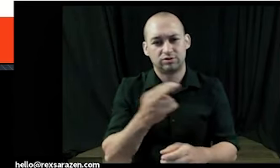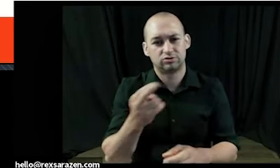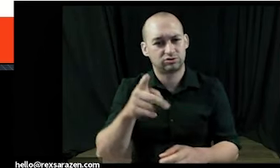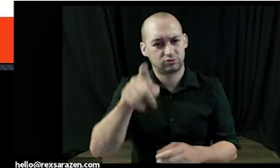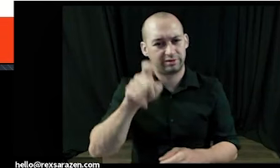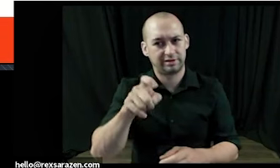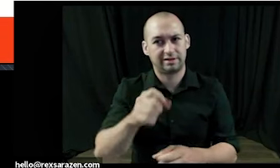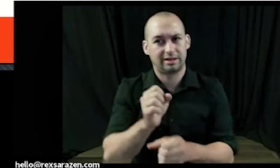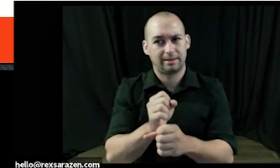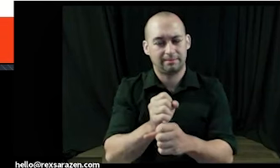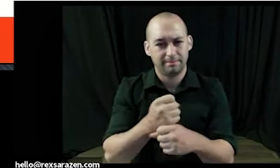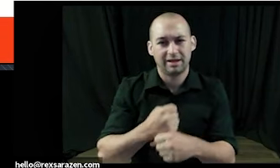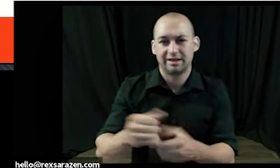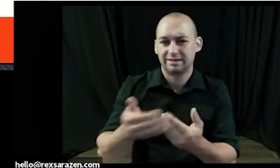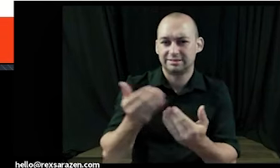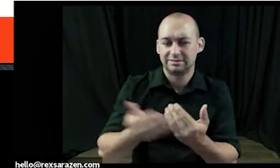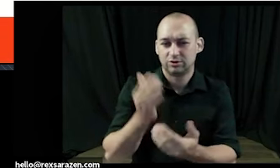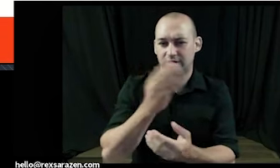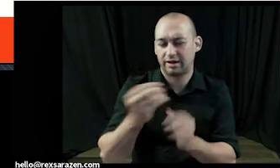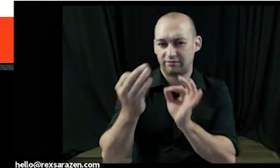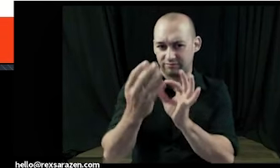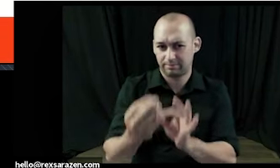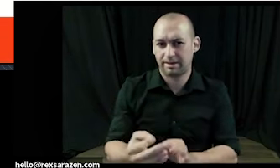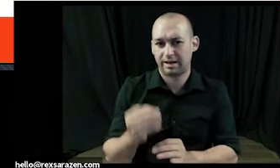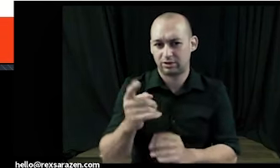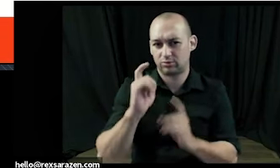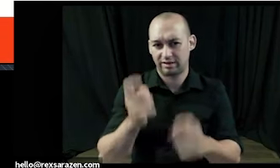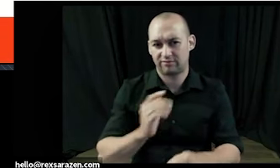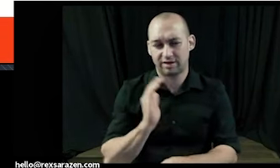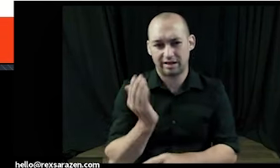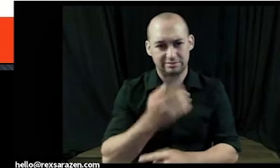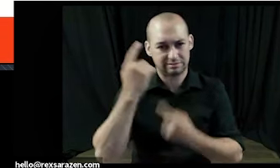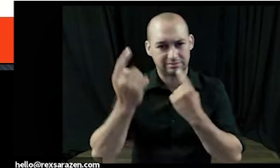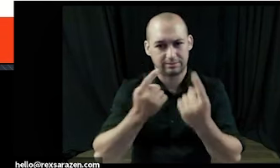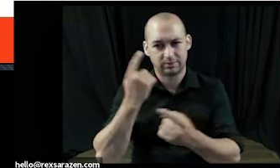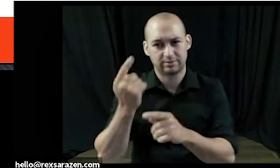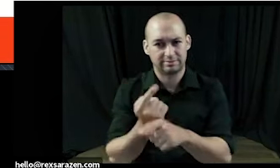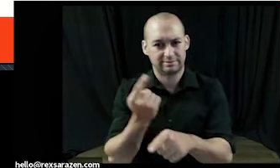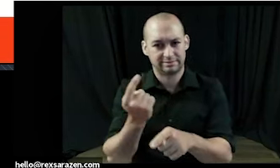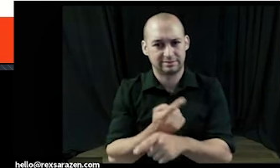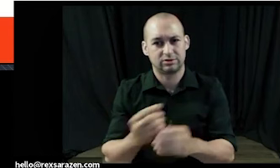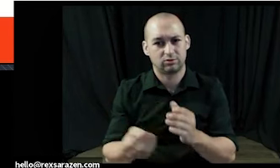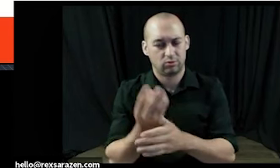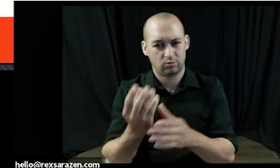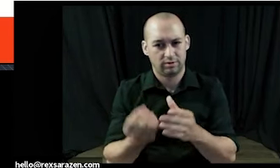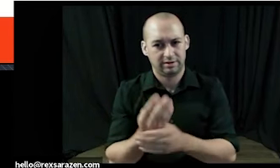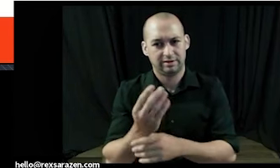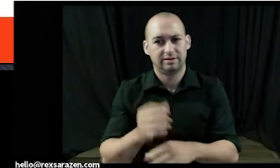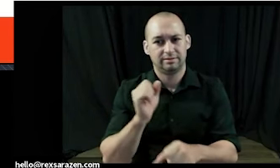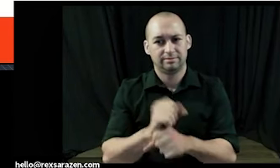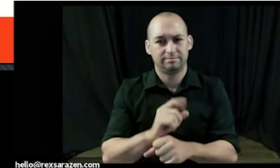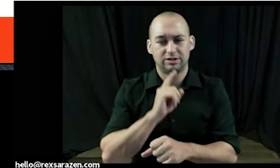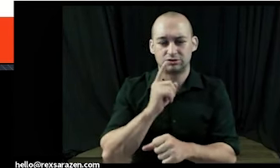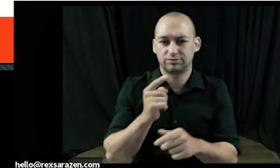a little bit easier, and then any feedback you can give us to ensure that we are consistently growing, to make sure we are